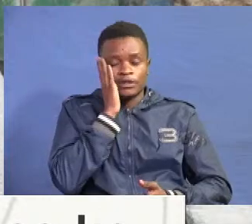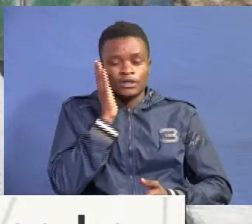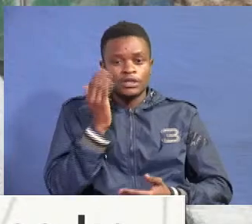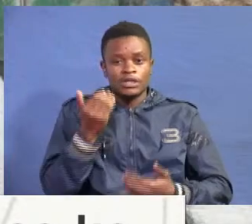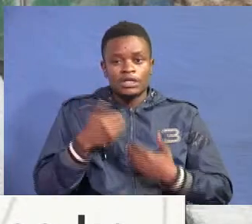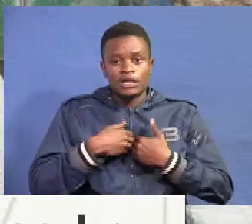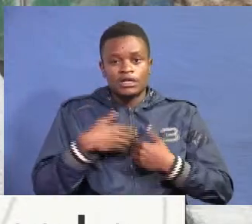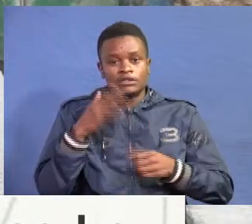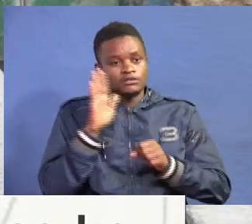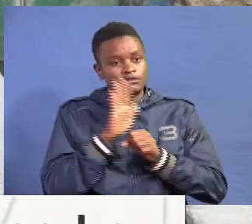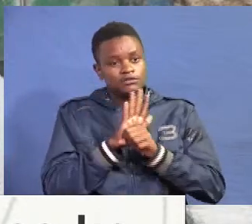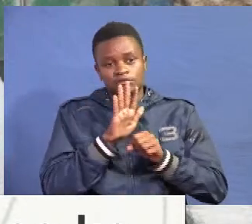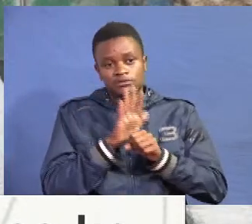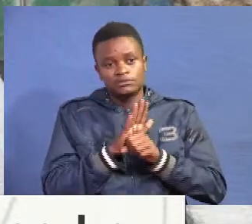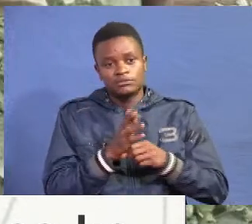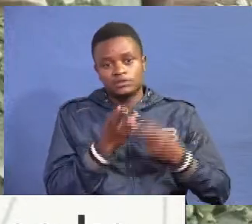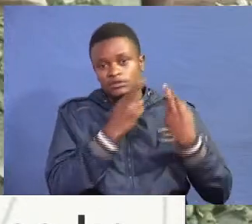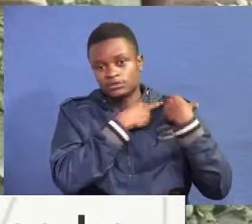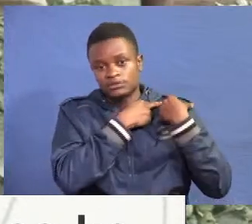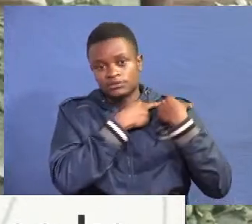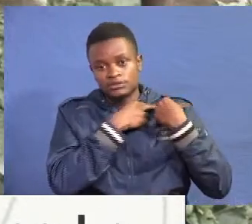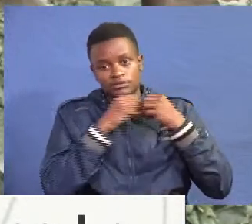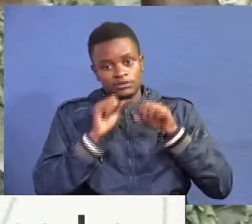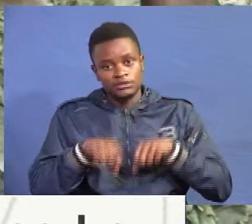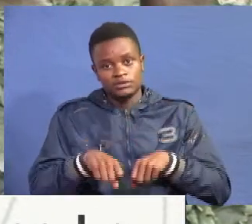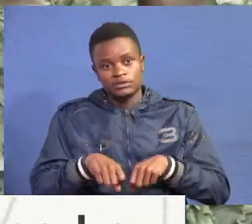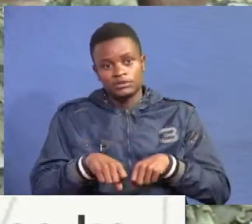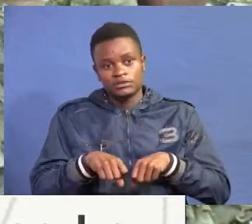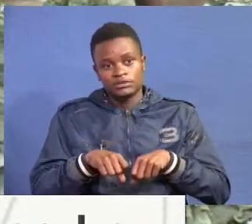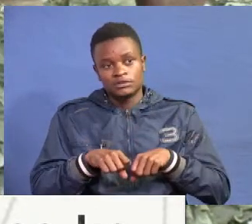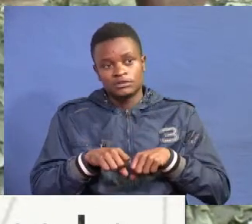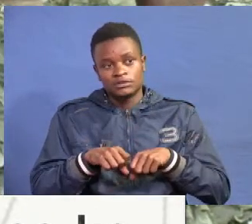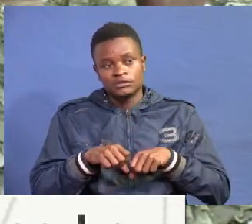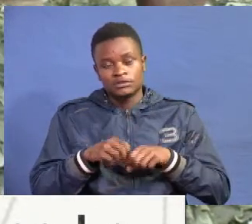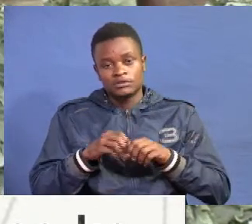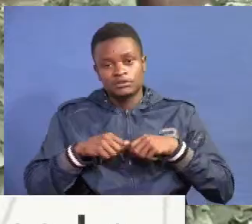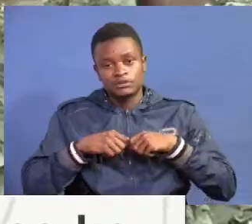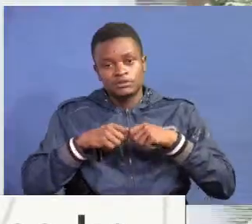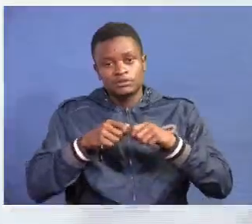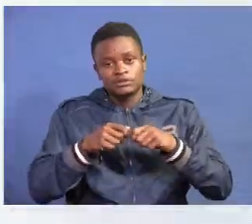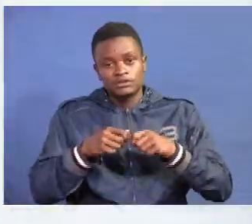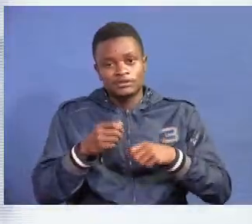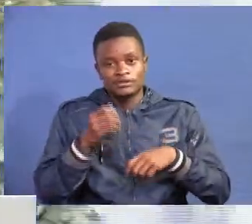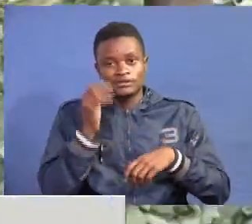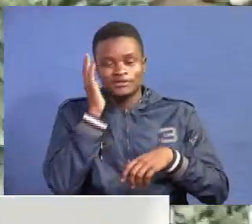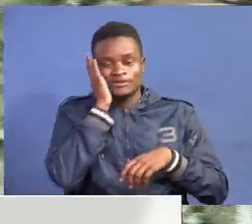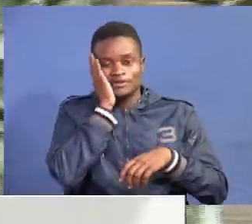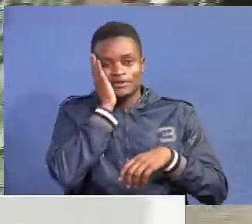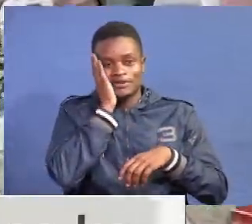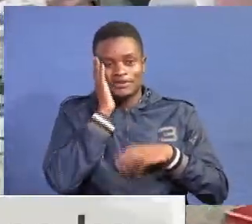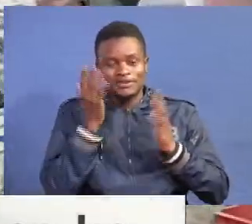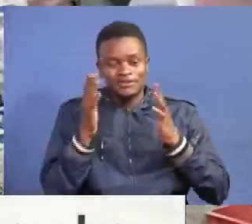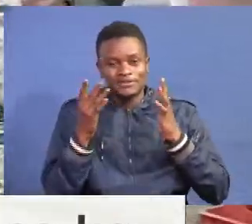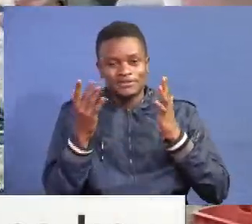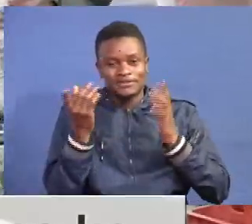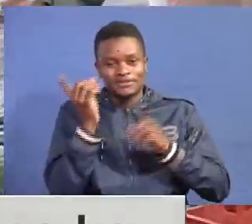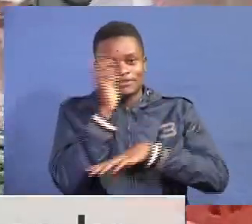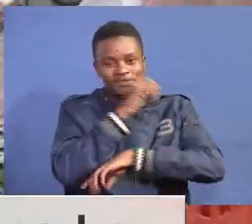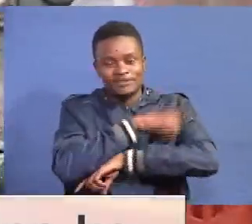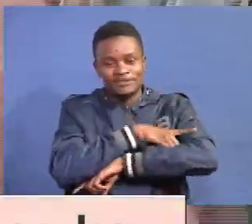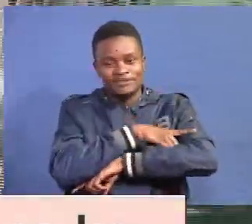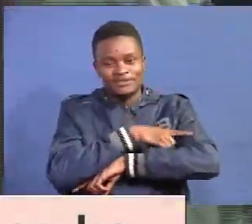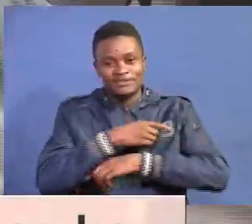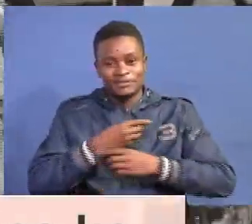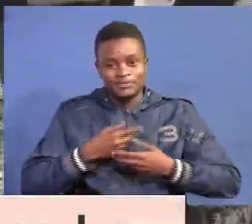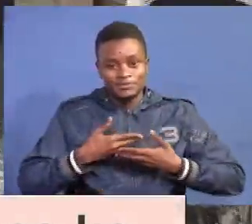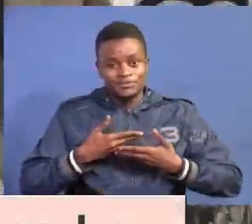ni mengi na tunayaweza. To commemorate International Mother's Day, we visited Muthurwa Market to speak